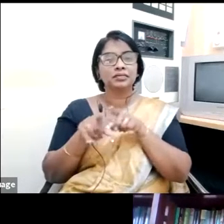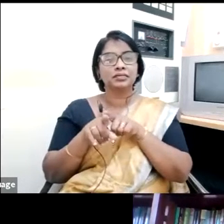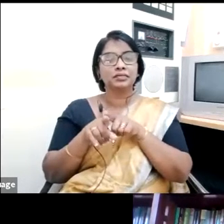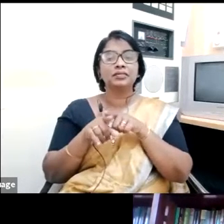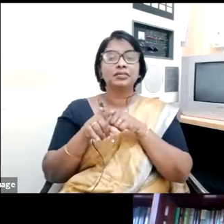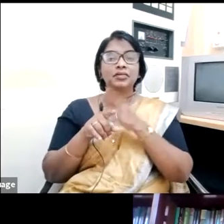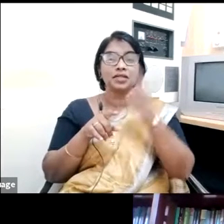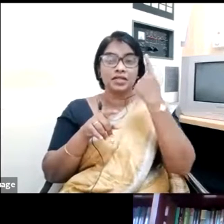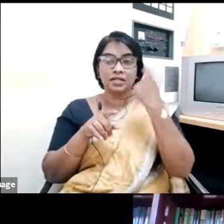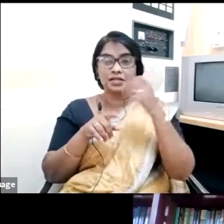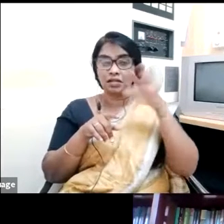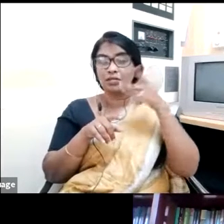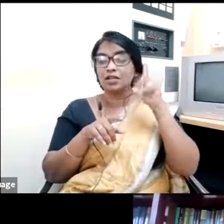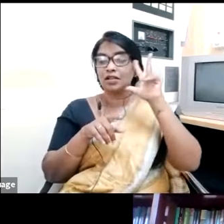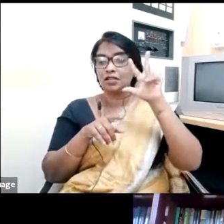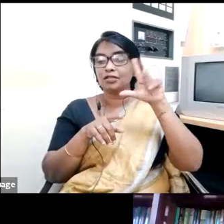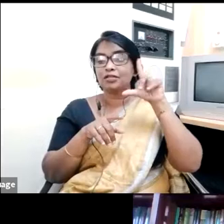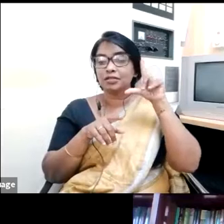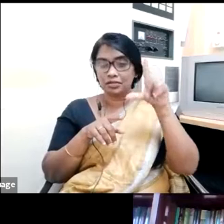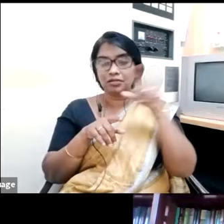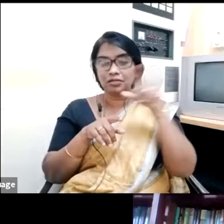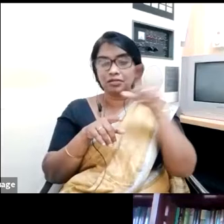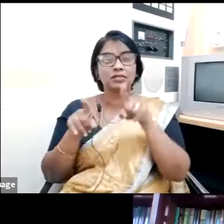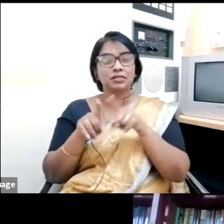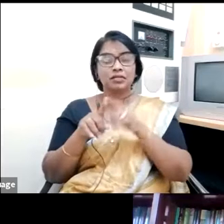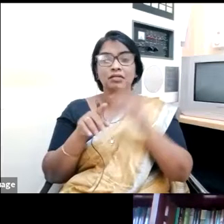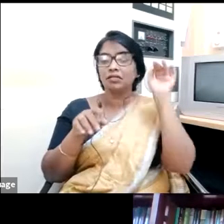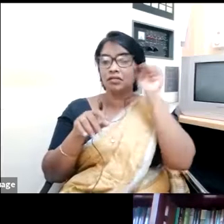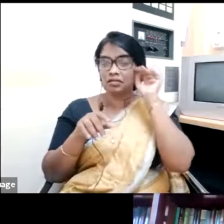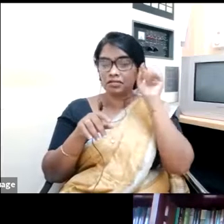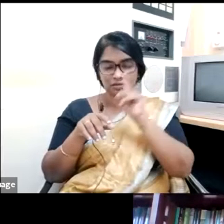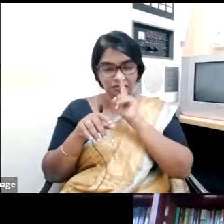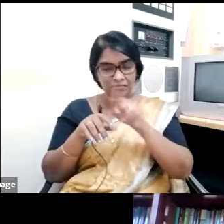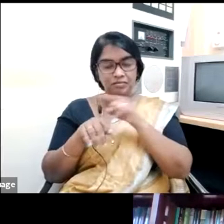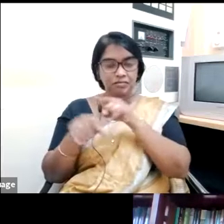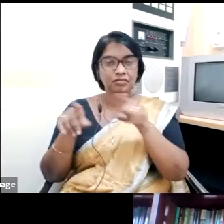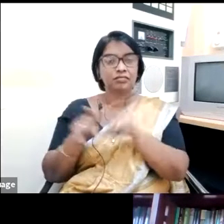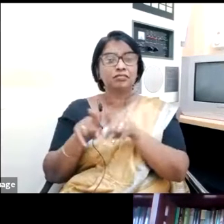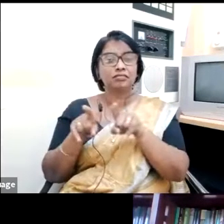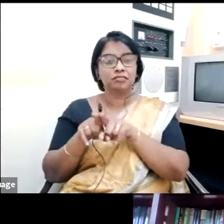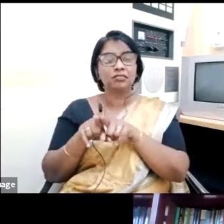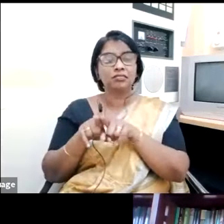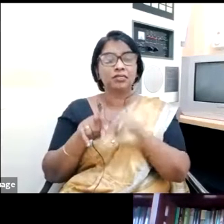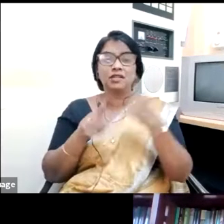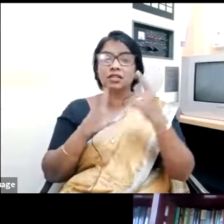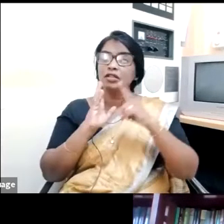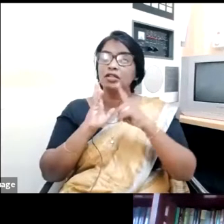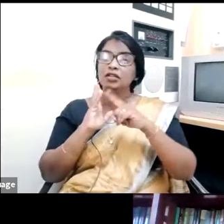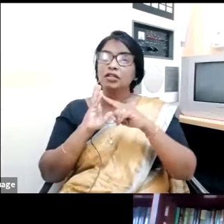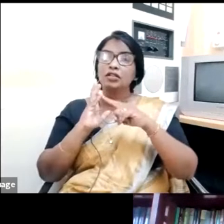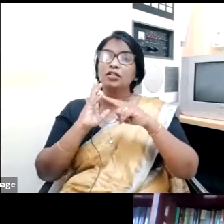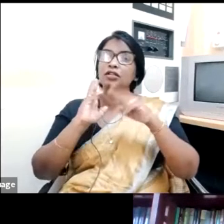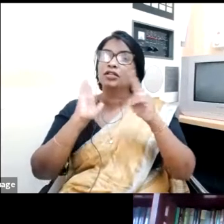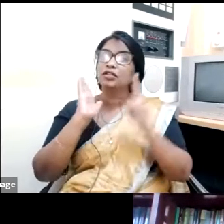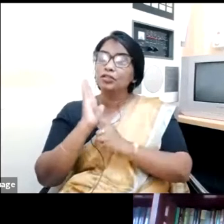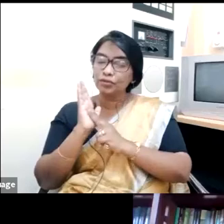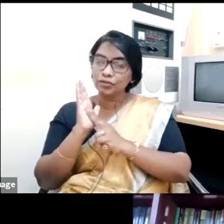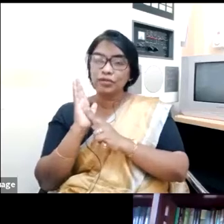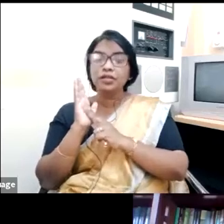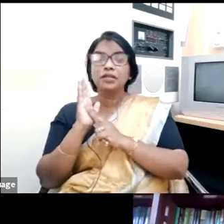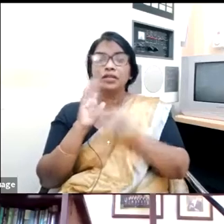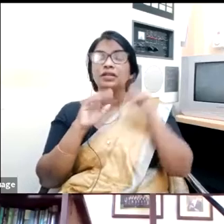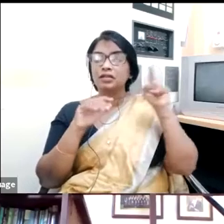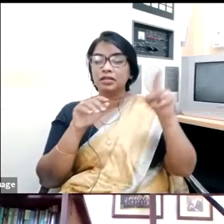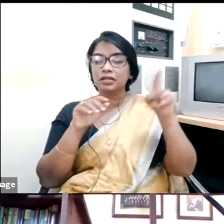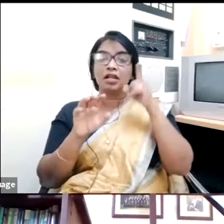Brundtland report was presented to the United Nations, to today, it's 34 years. And in